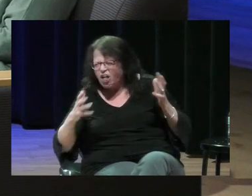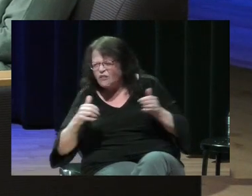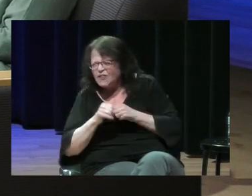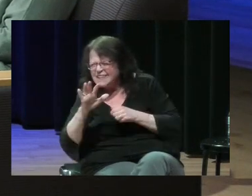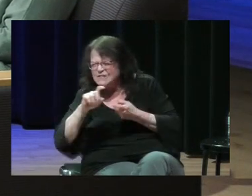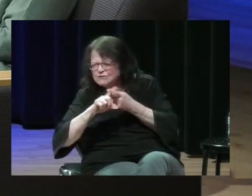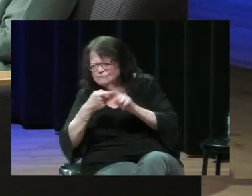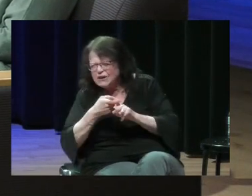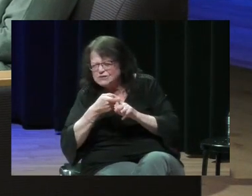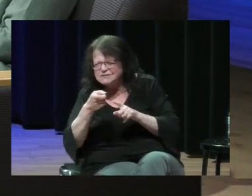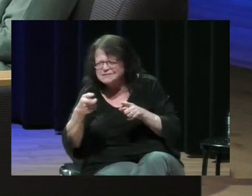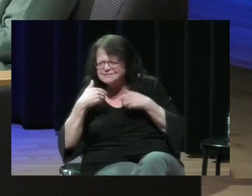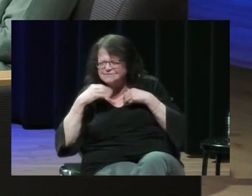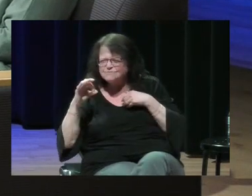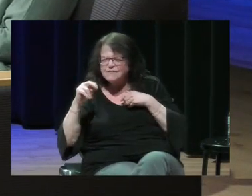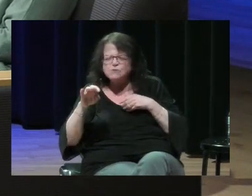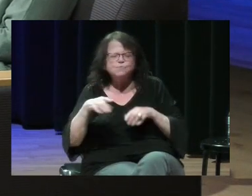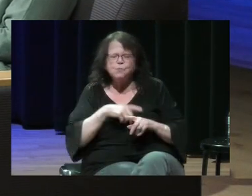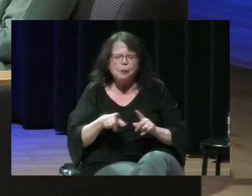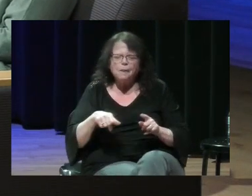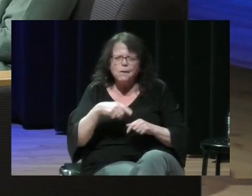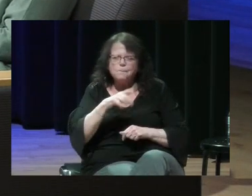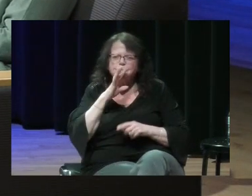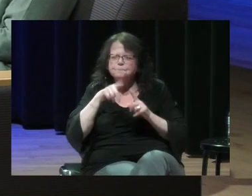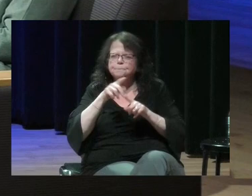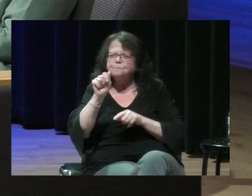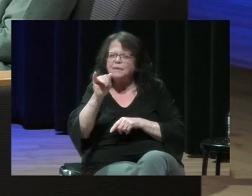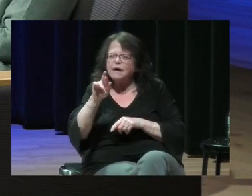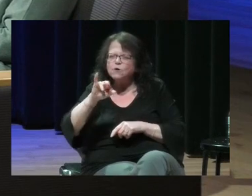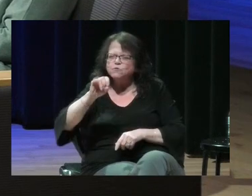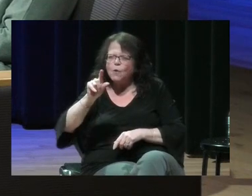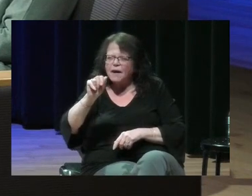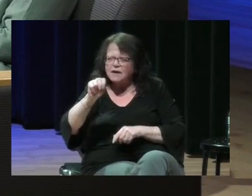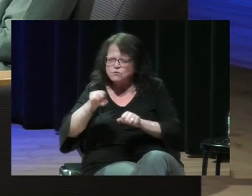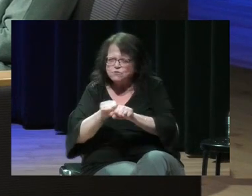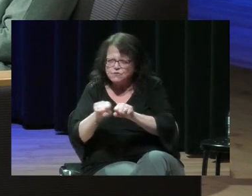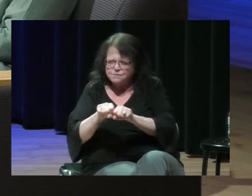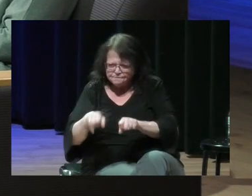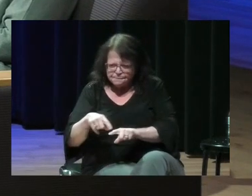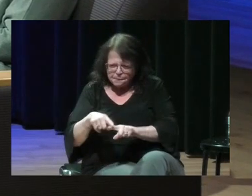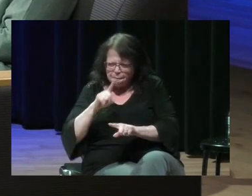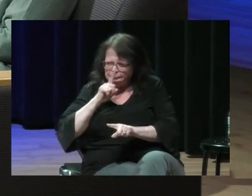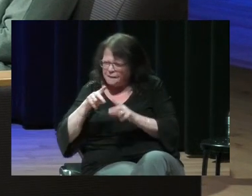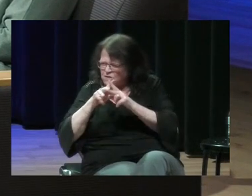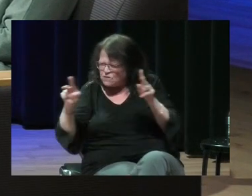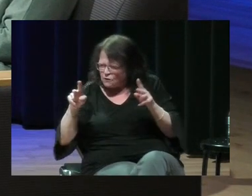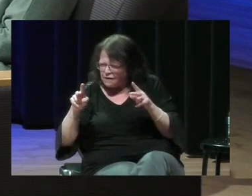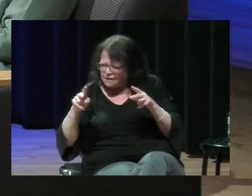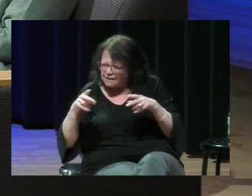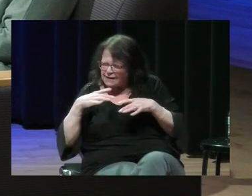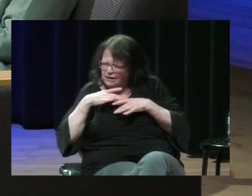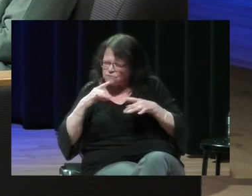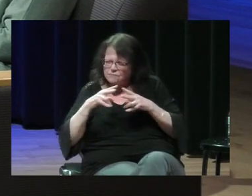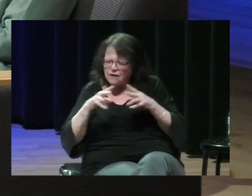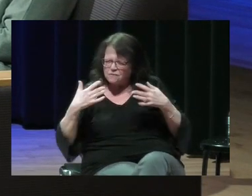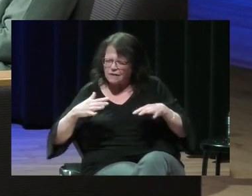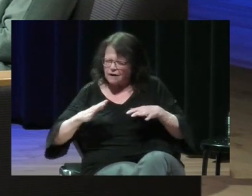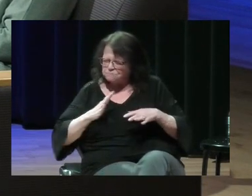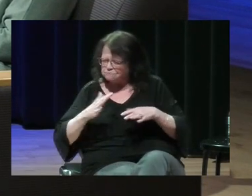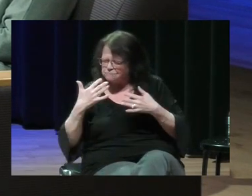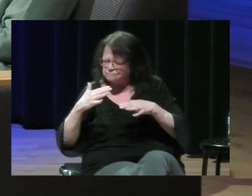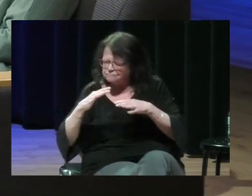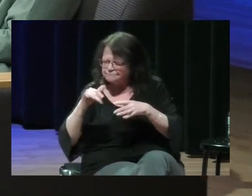fun. But they're talking about making the Air Jordan shoe, and there's this really poignant scene where they're getting ready to meet with Michael Jordan's family to